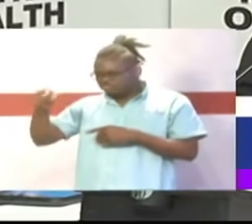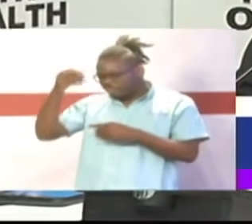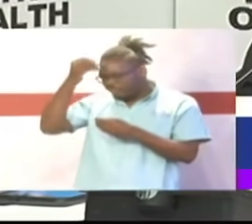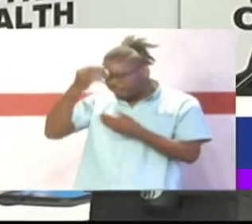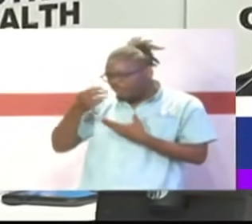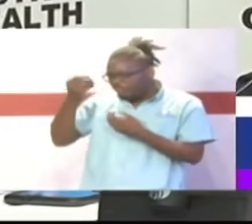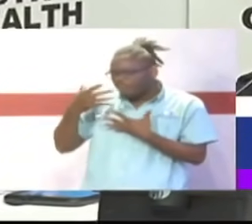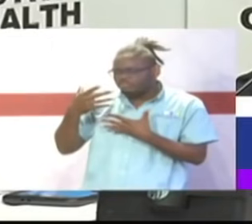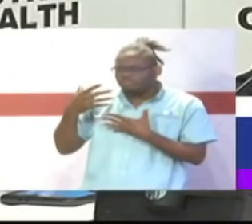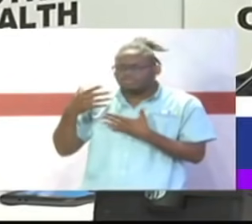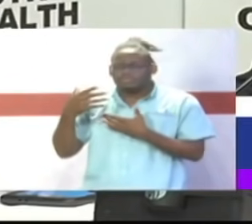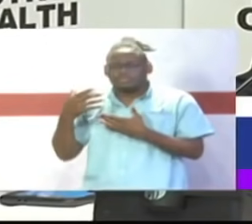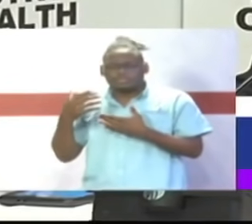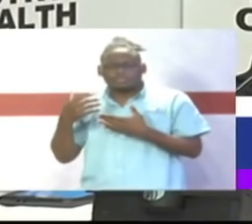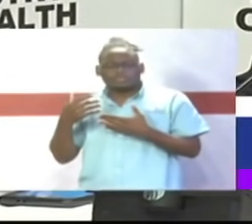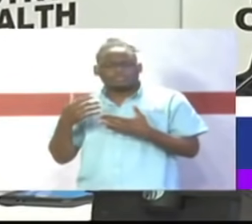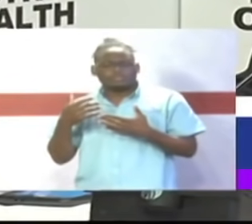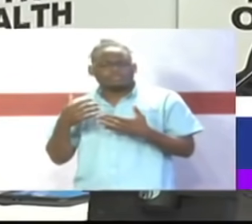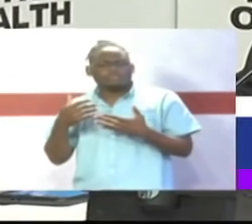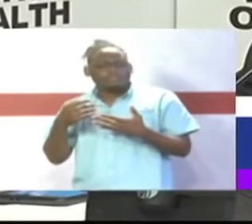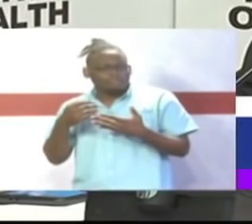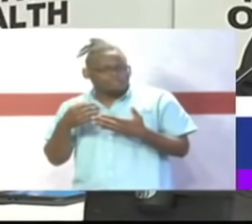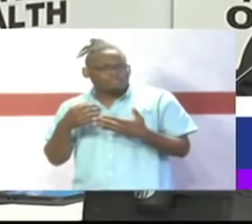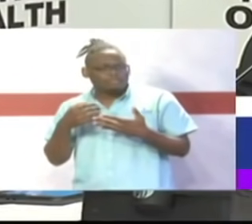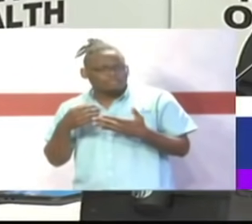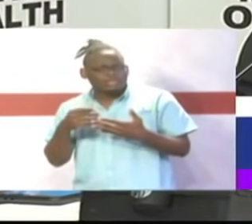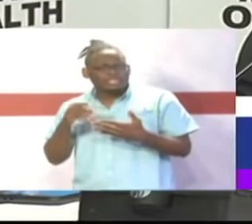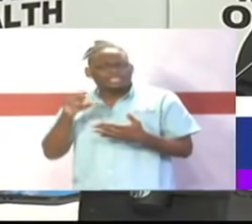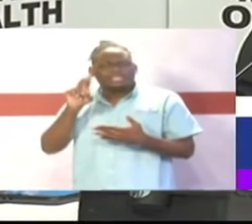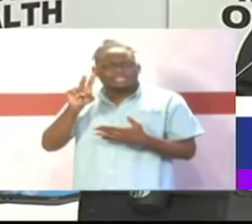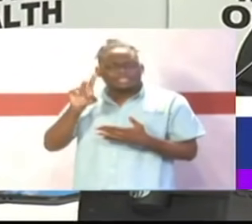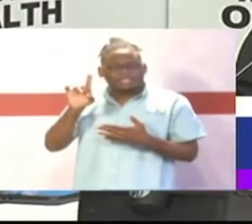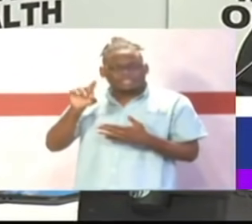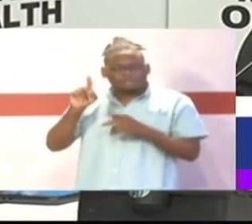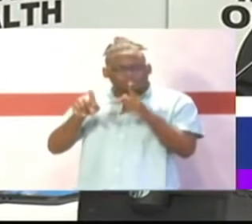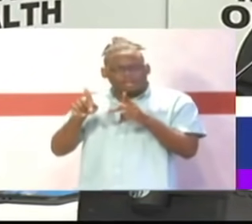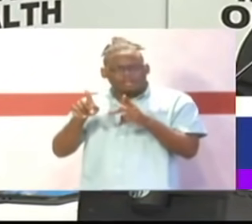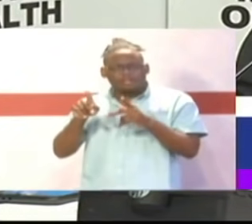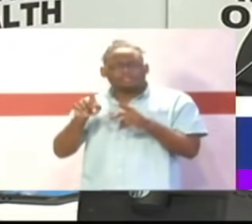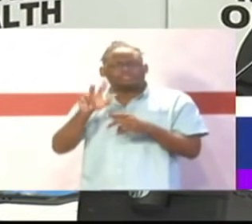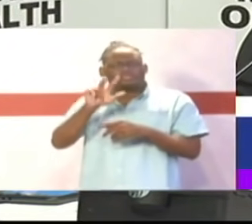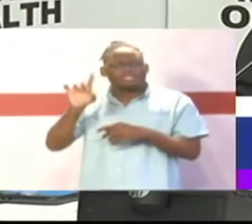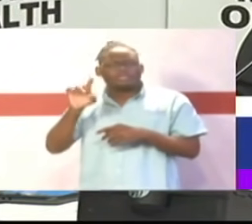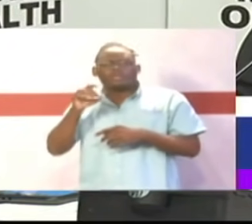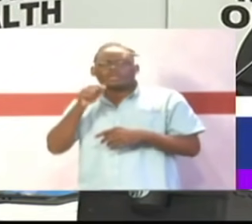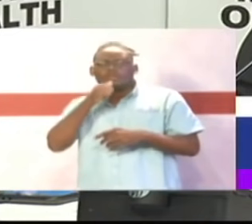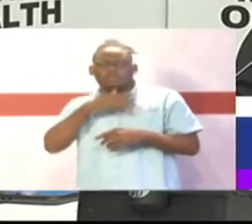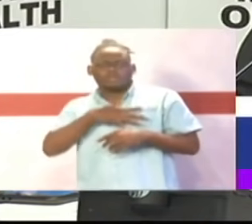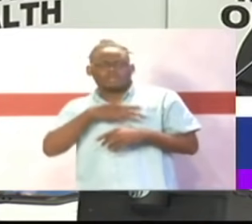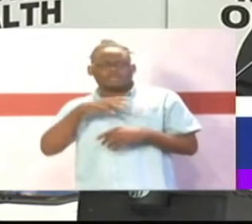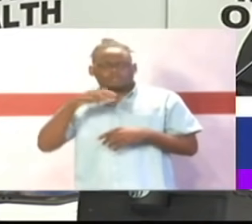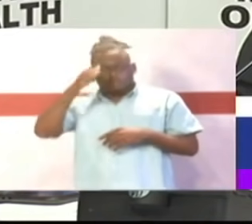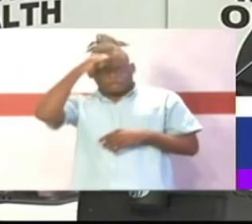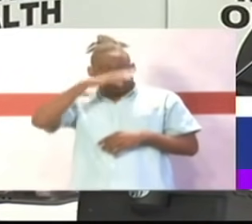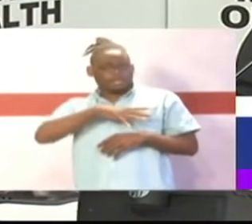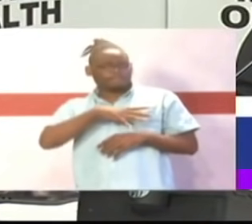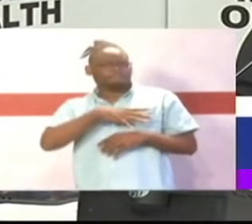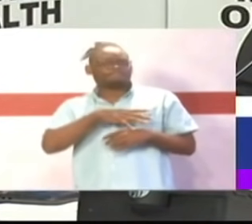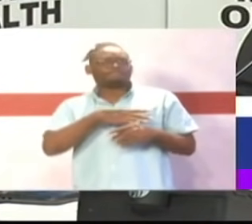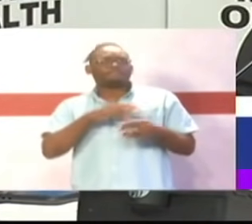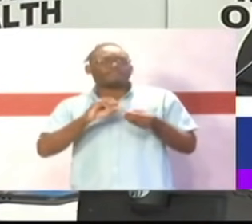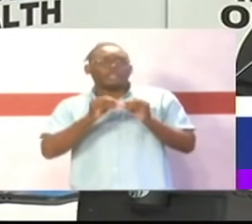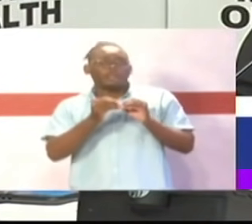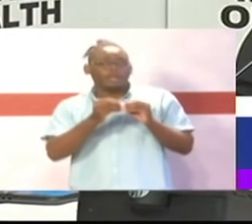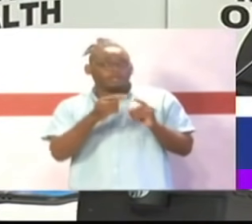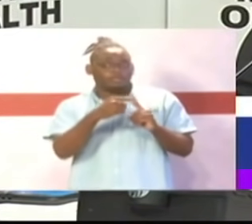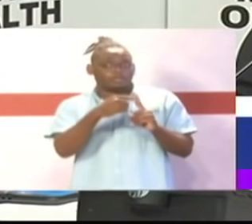West. The number of residents in that home, 68, 38 females, 30 males. Number of positive cases so far,